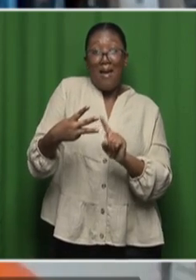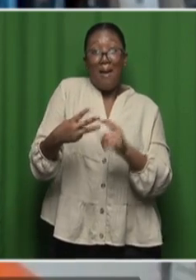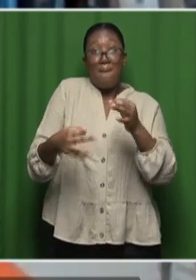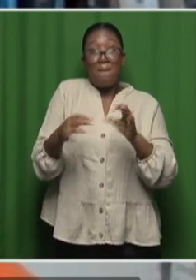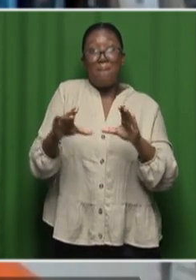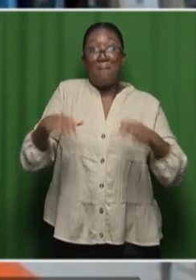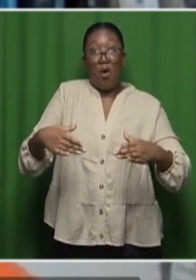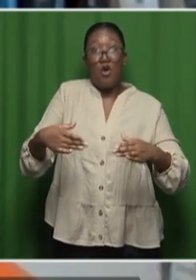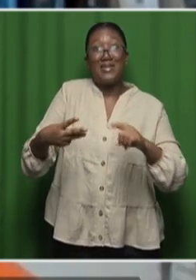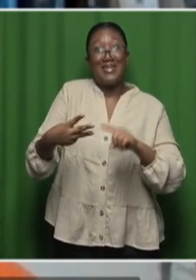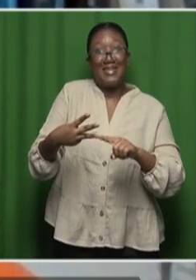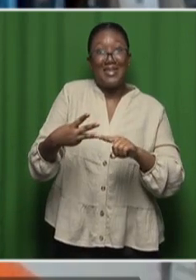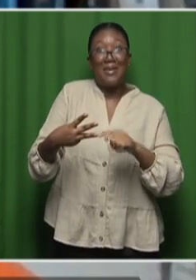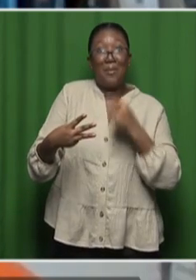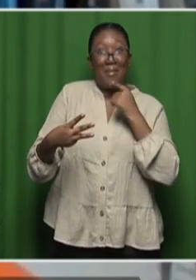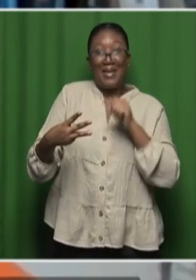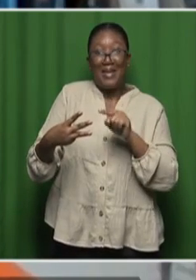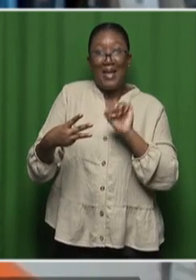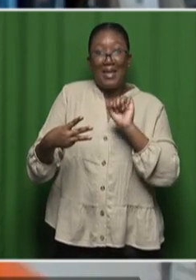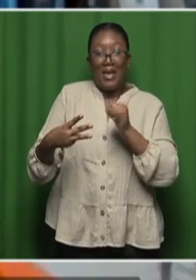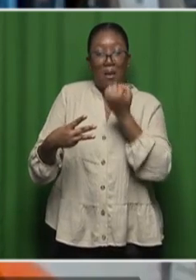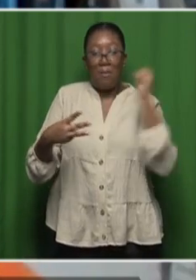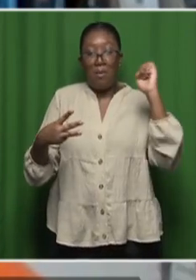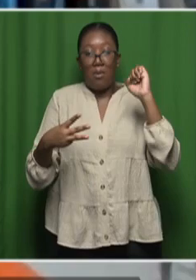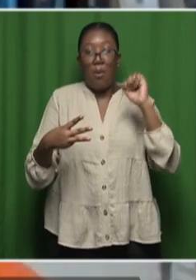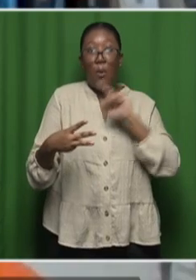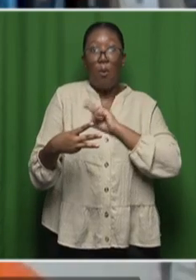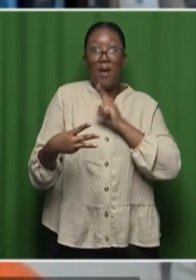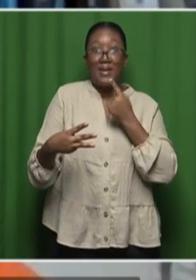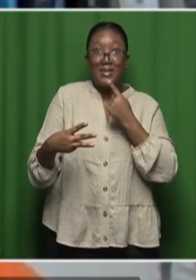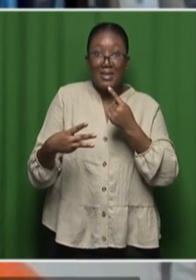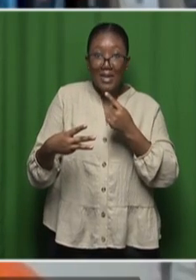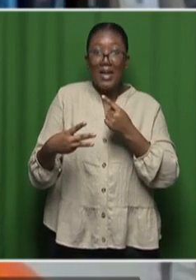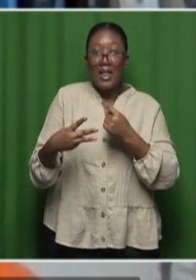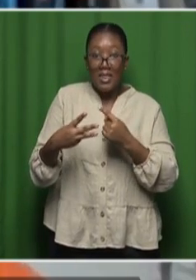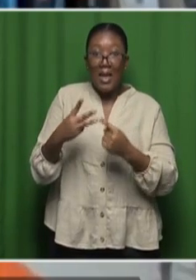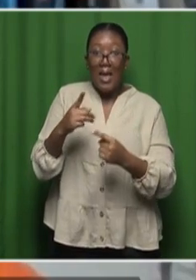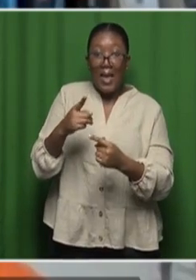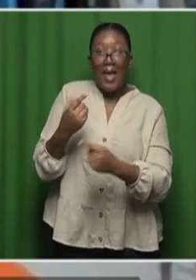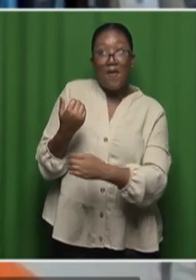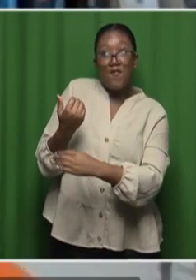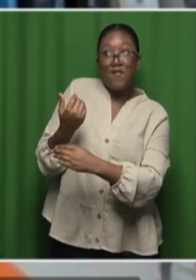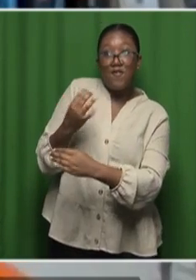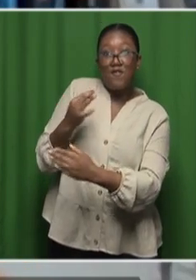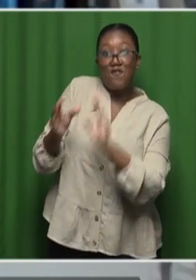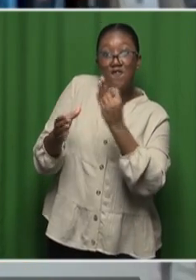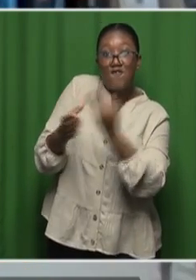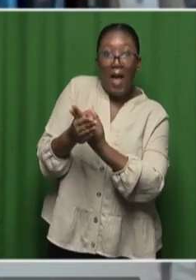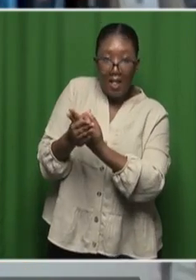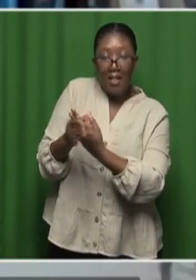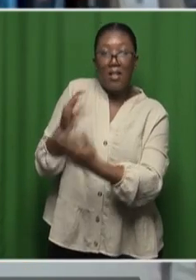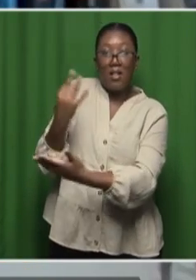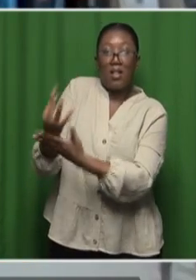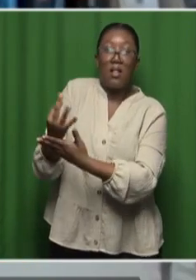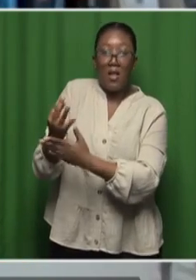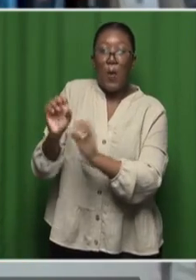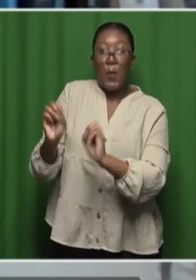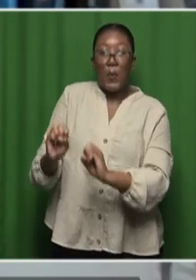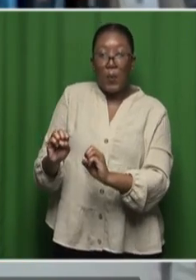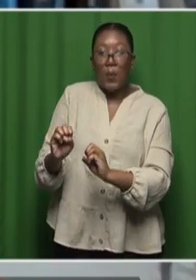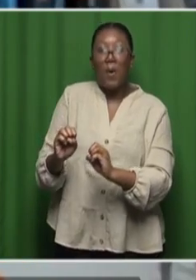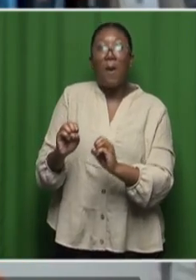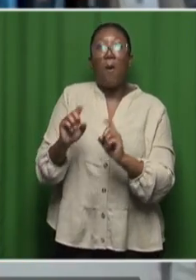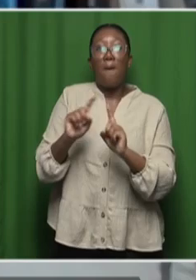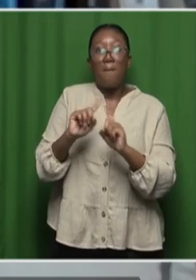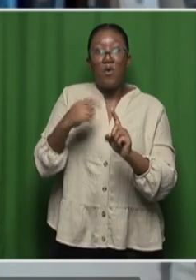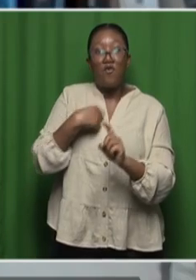be invalidated by virtue of, at the time of filing, it was not filed by, let's say, the bona fide